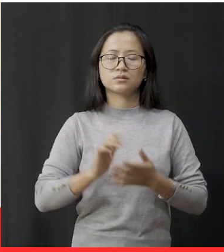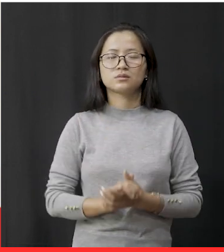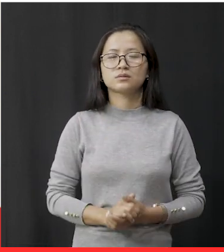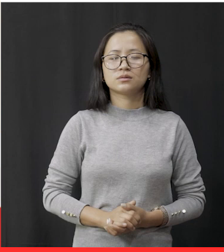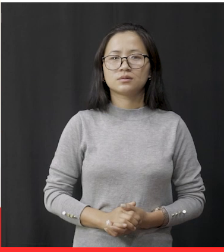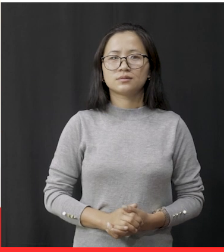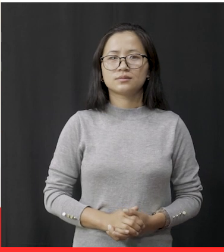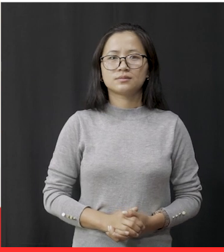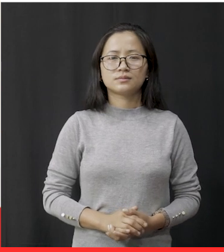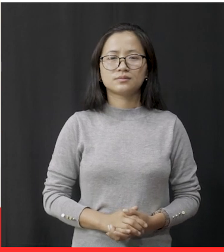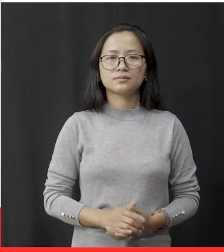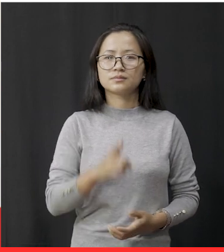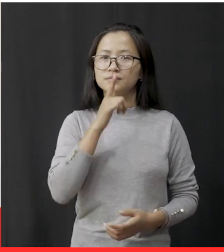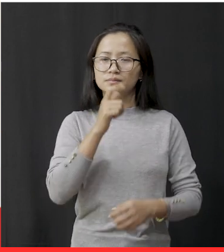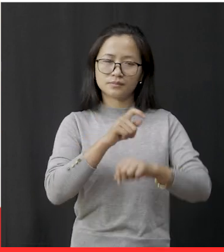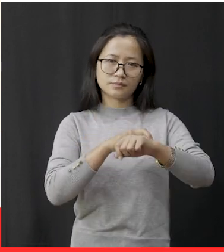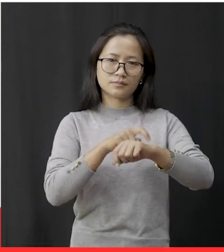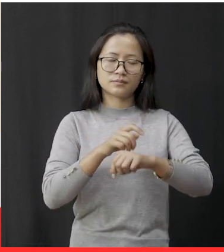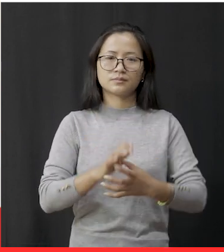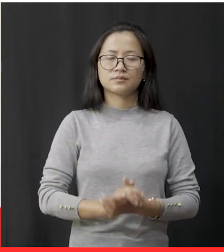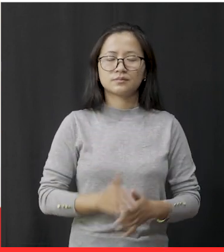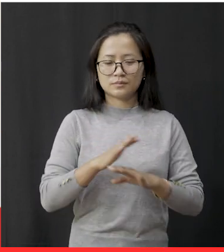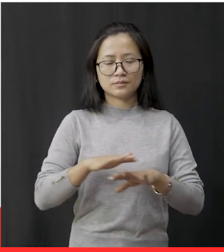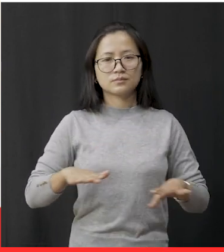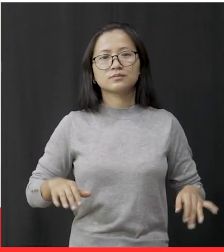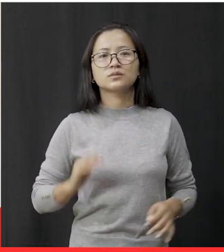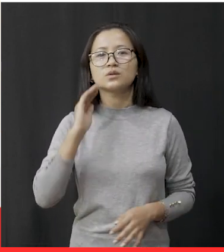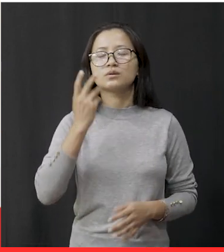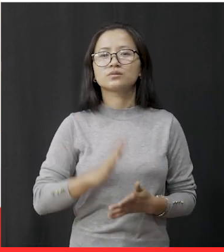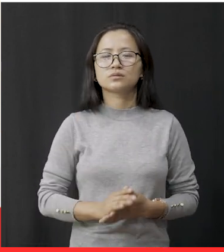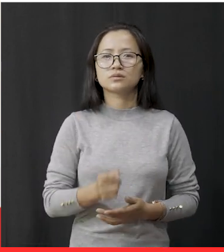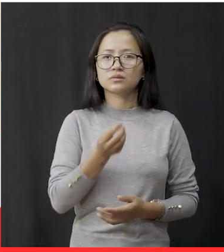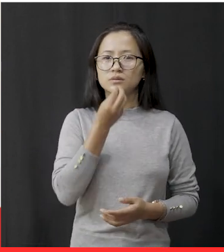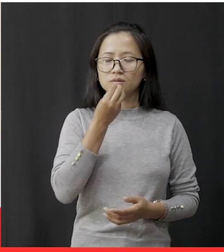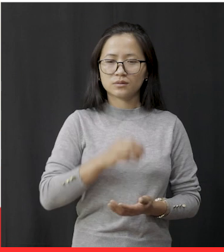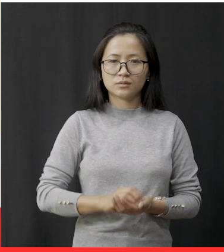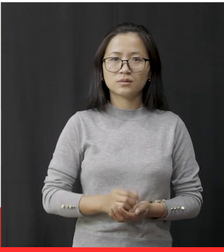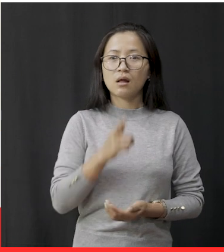So this is lunch time. So students, when do we eat the lunch?